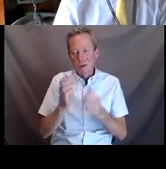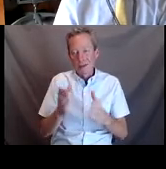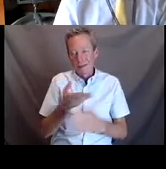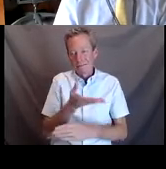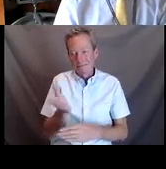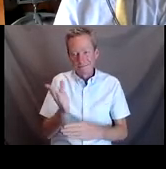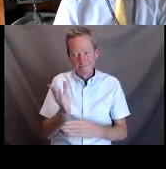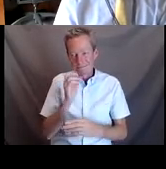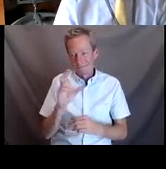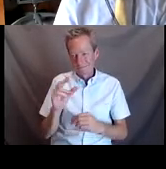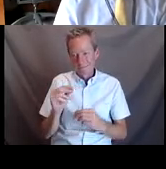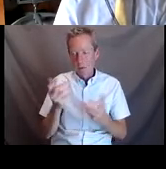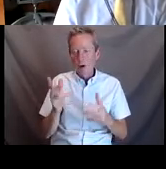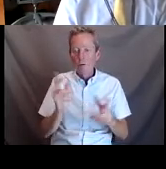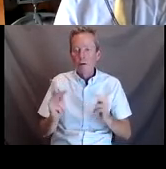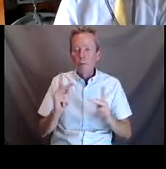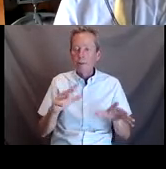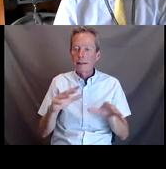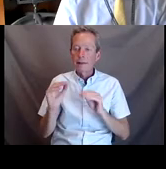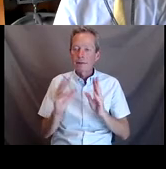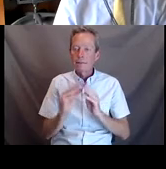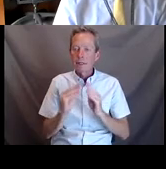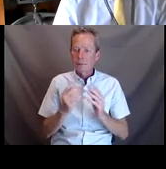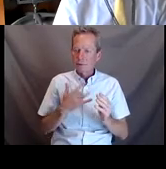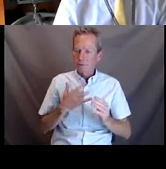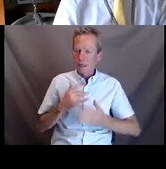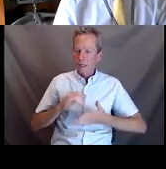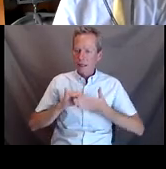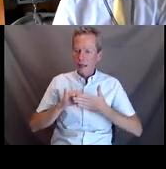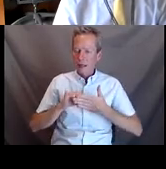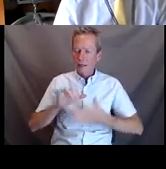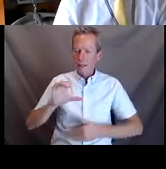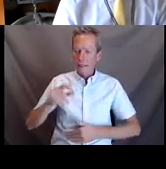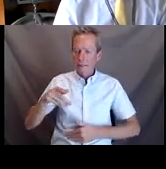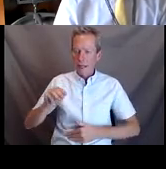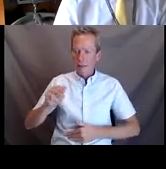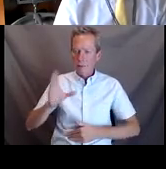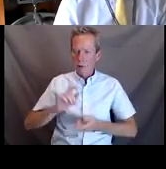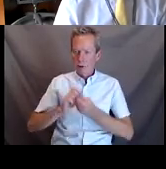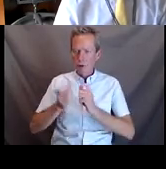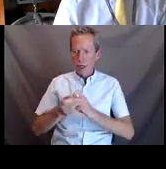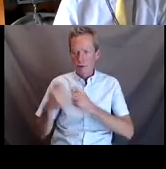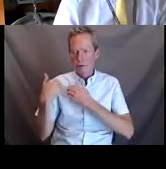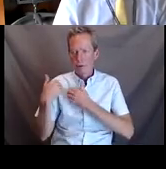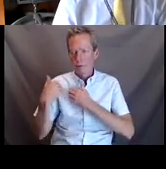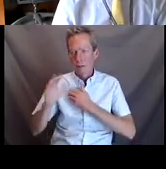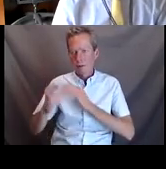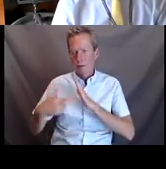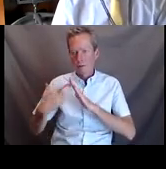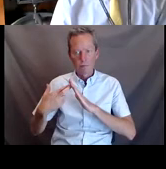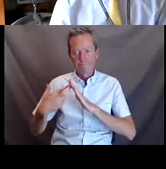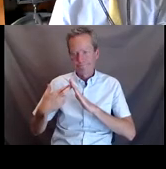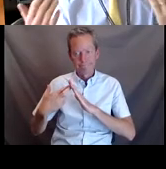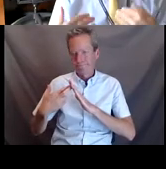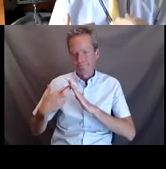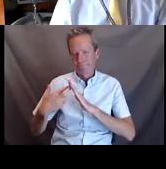away from this forum or future forums with the impression or the idea that CPM is going to change the responsibilities of their role. And it's